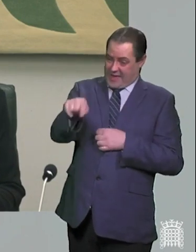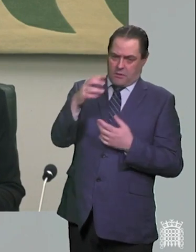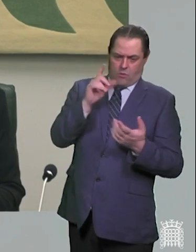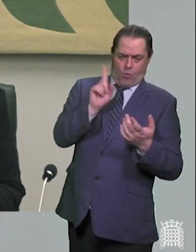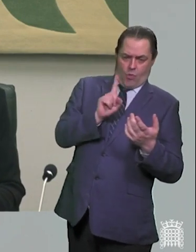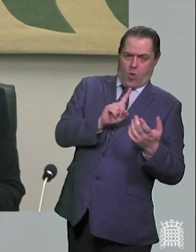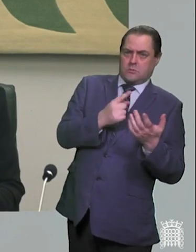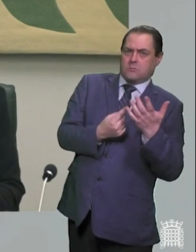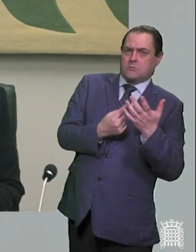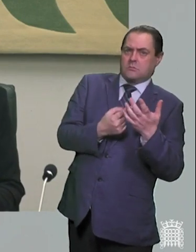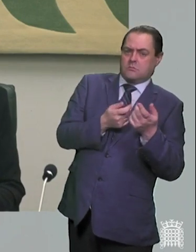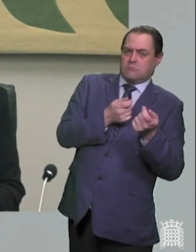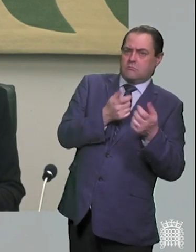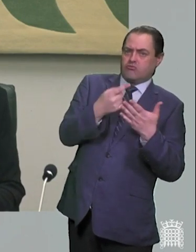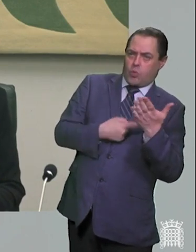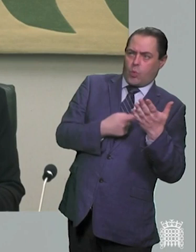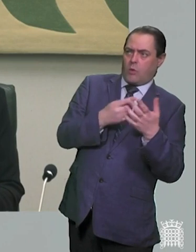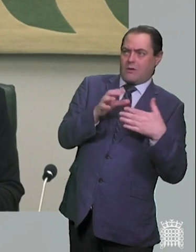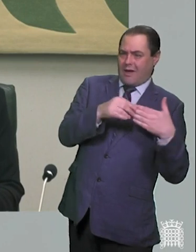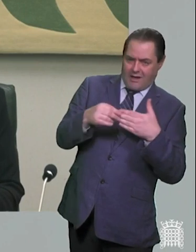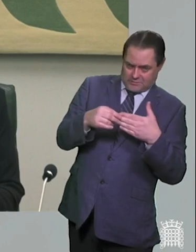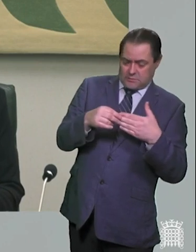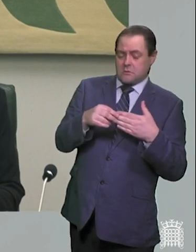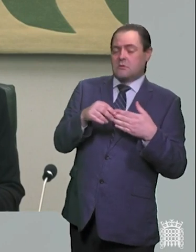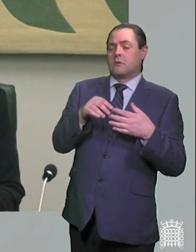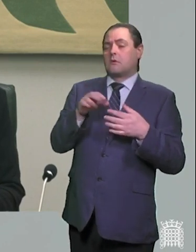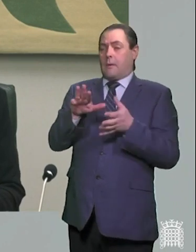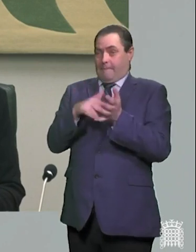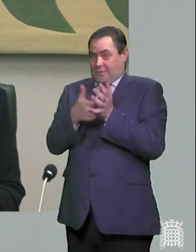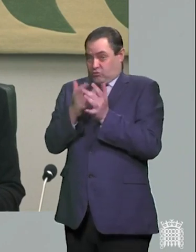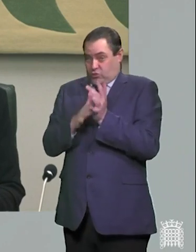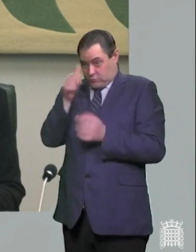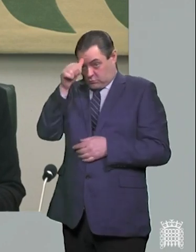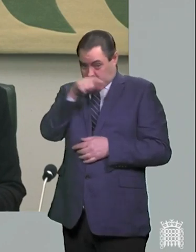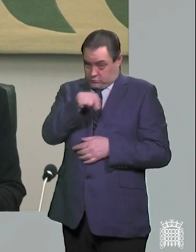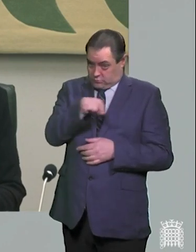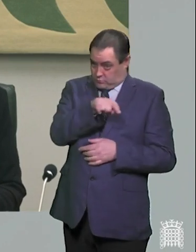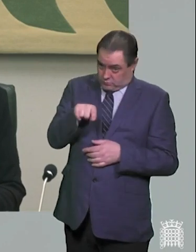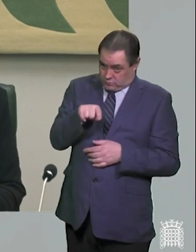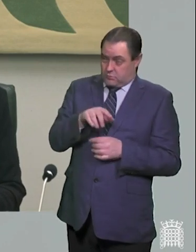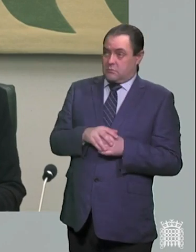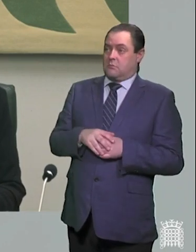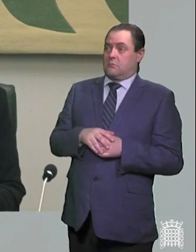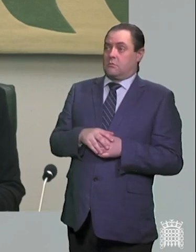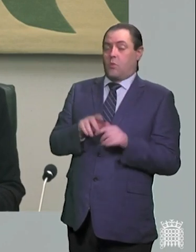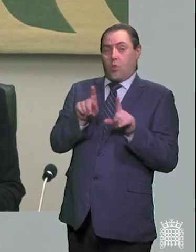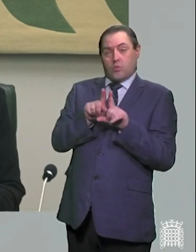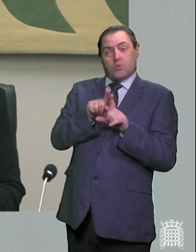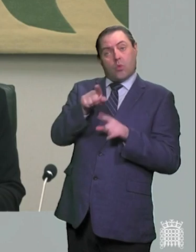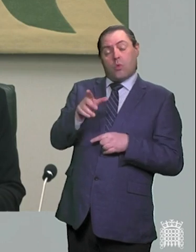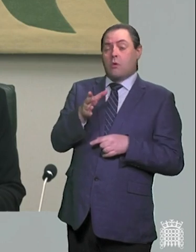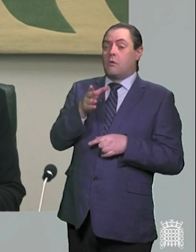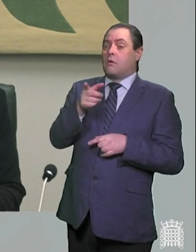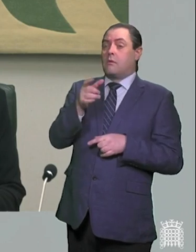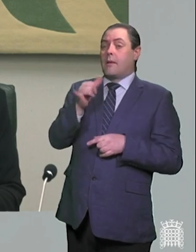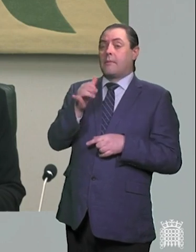time, Mr Johnson's knowledge of those rules and guidance, Mr Johnson's attendance at